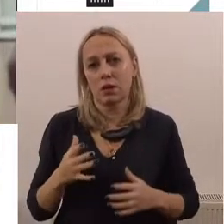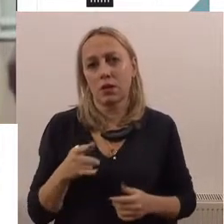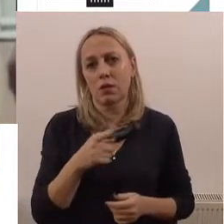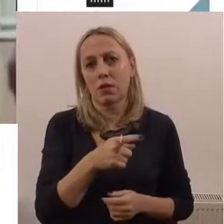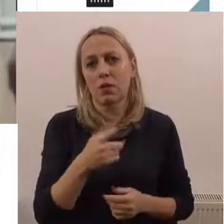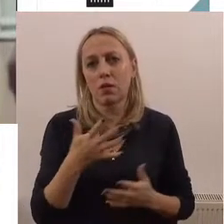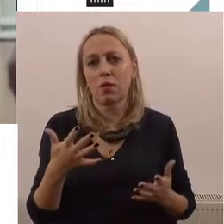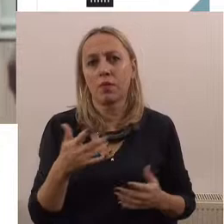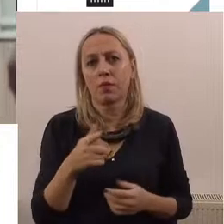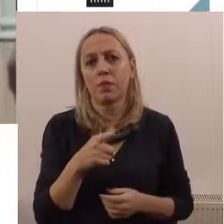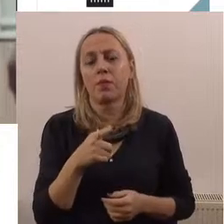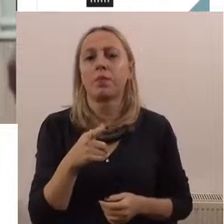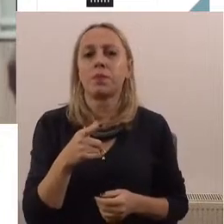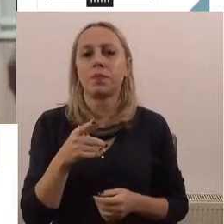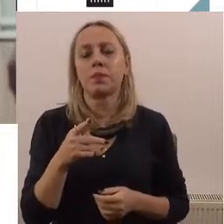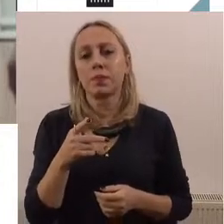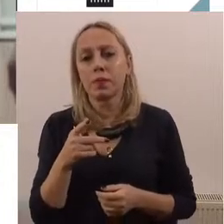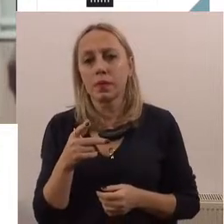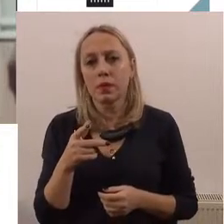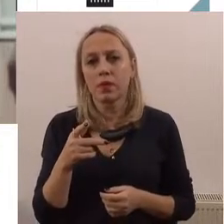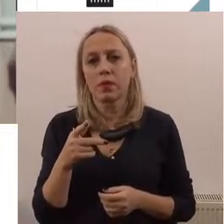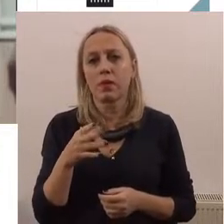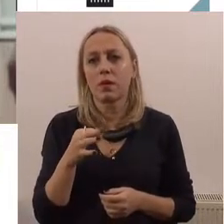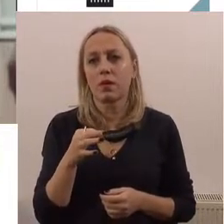rehearsals. So